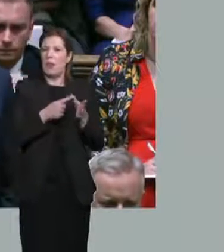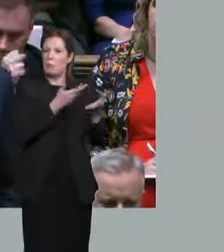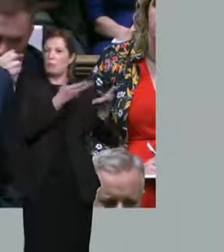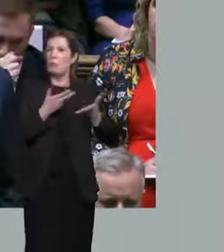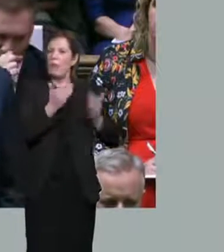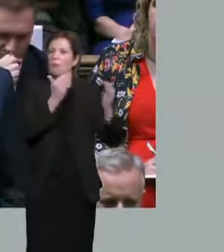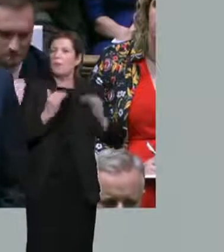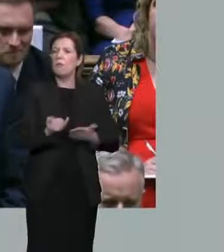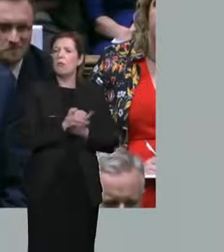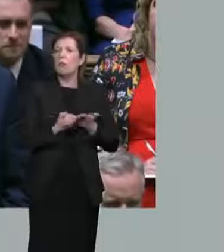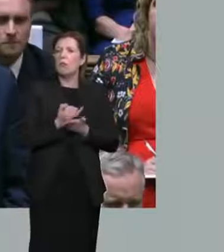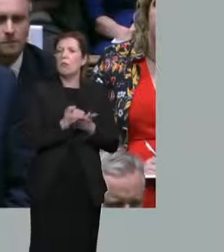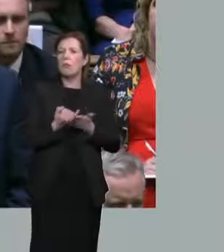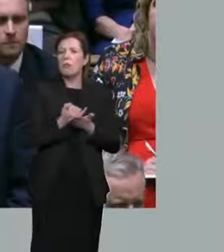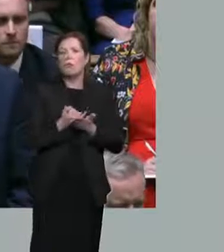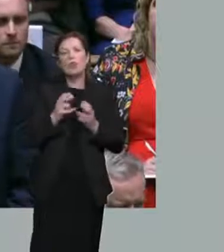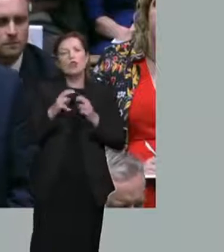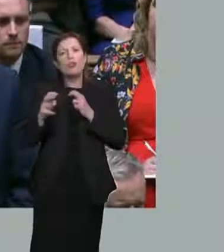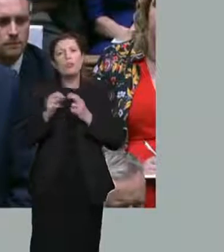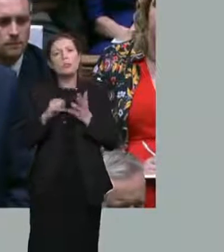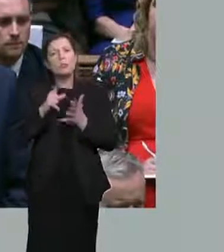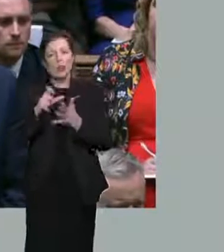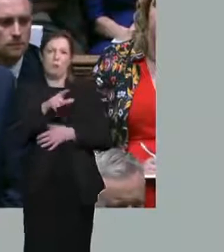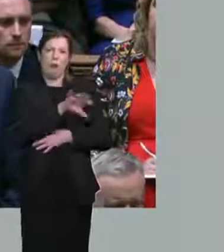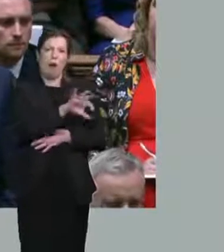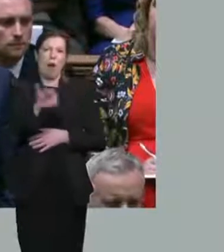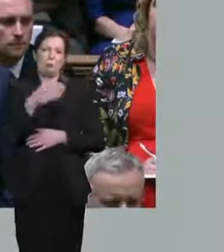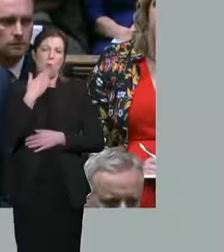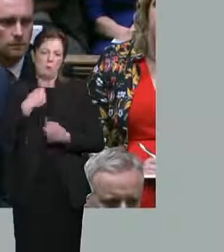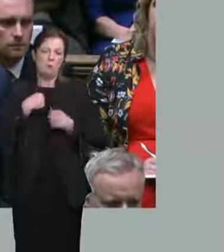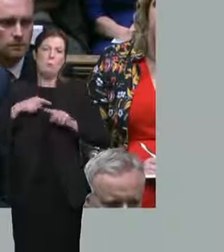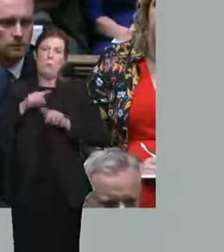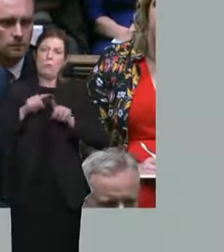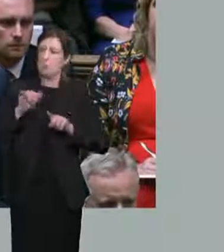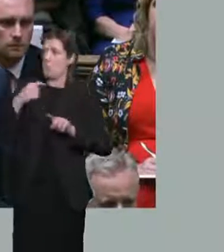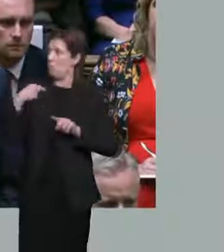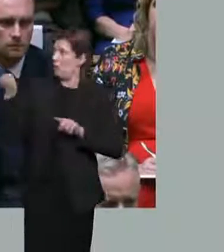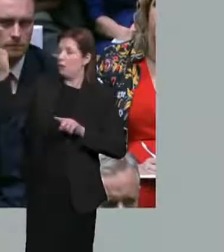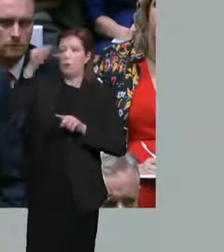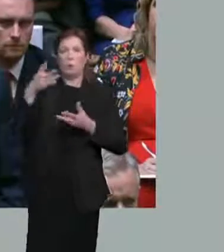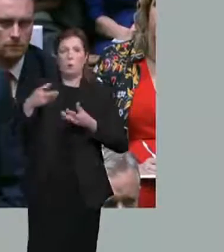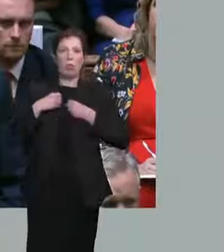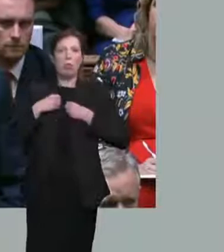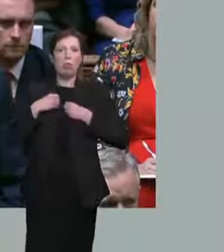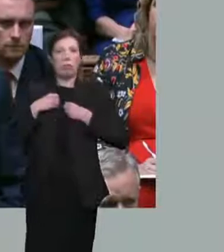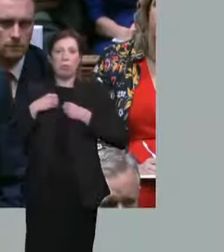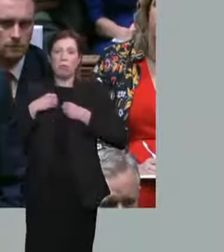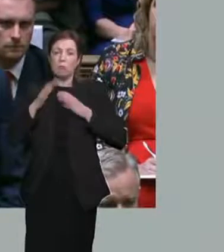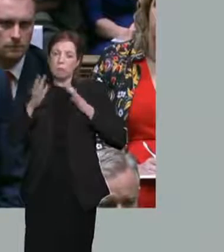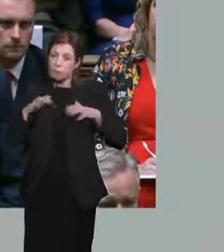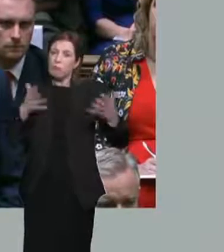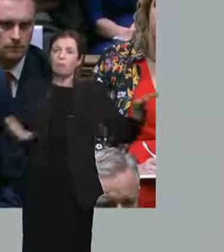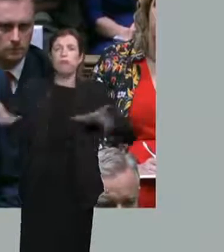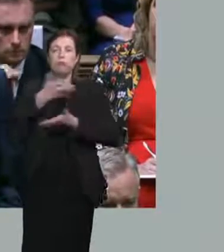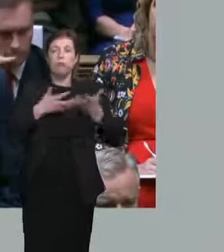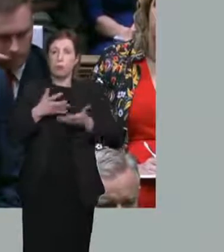And would he ask the Transport Secretary to meet with me and any other member of this House? I think we may need a big room to explain how we